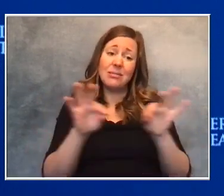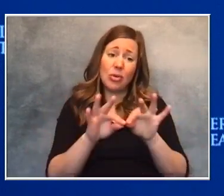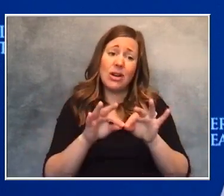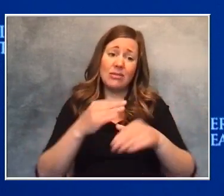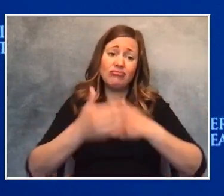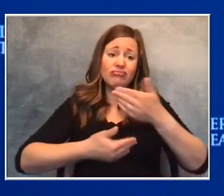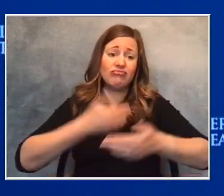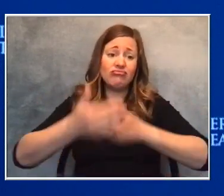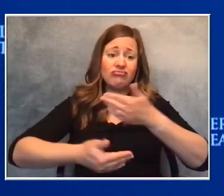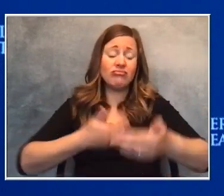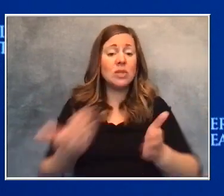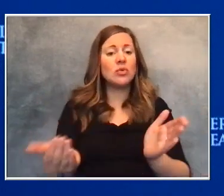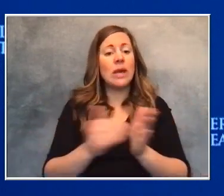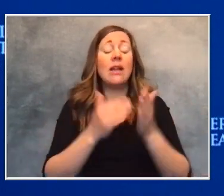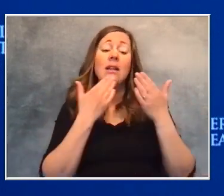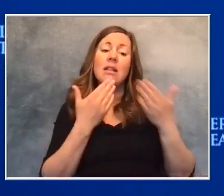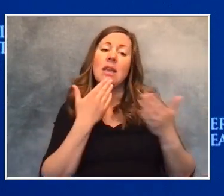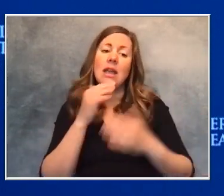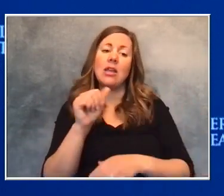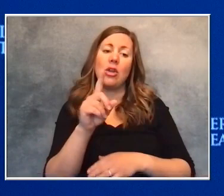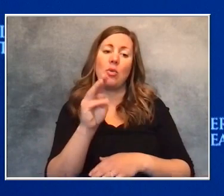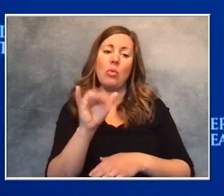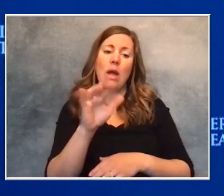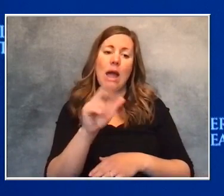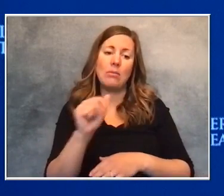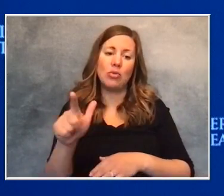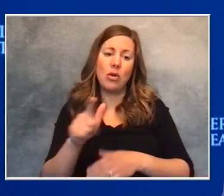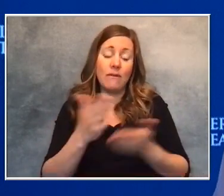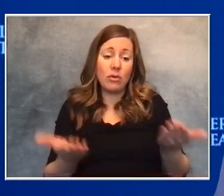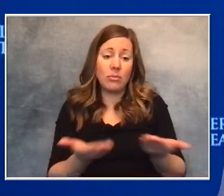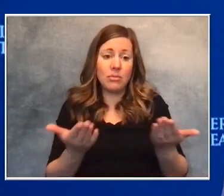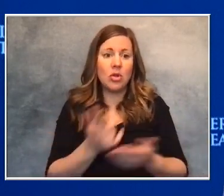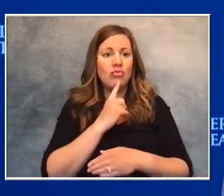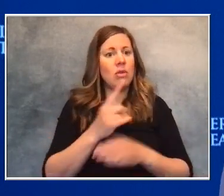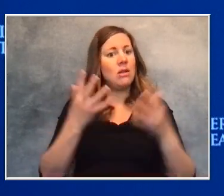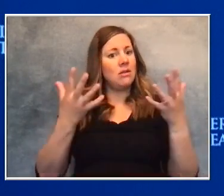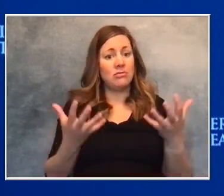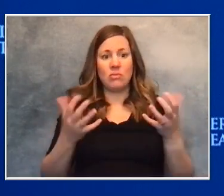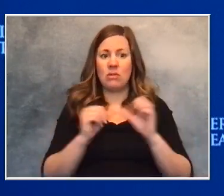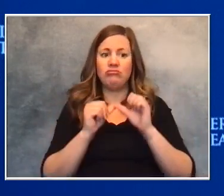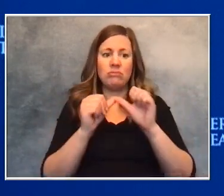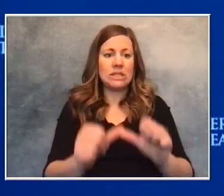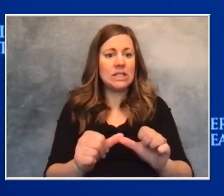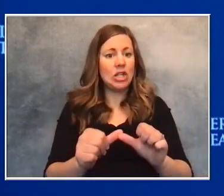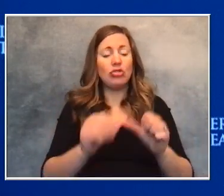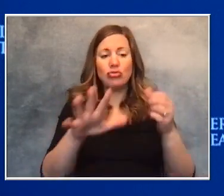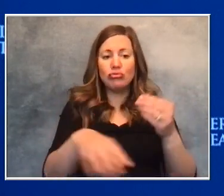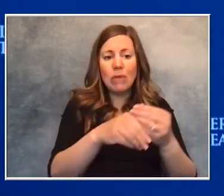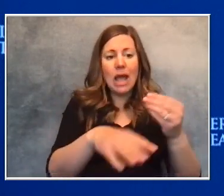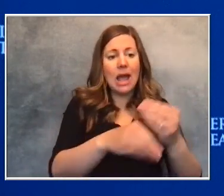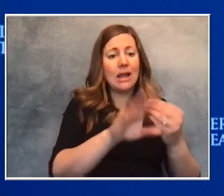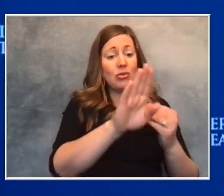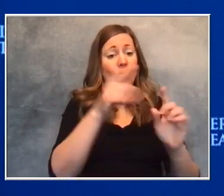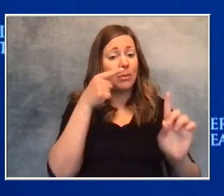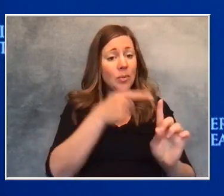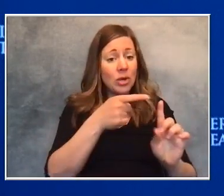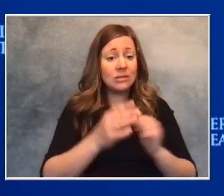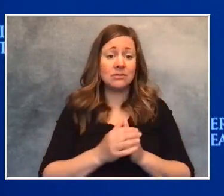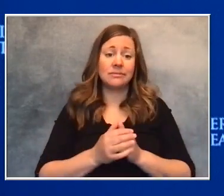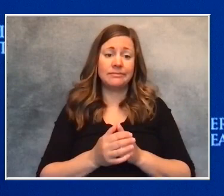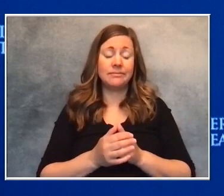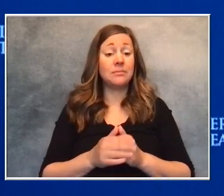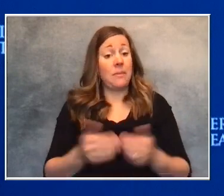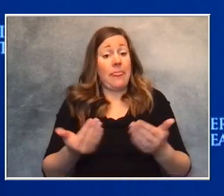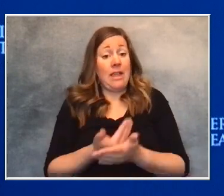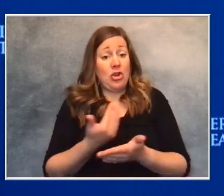So again, thank you, Admiral, for being here, and I just wanted to continue to piggyback on those points you made. In fact, there was a new publication,